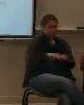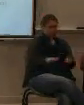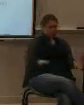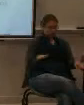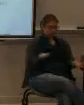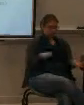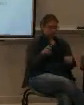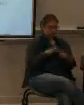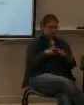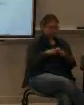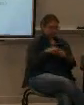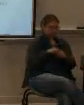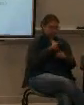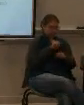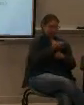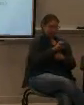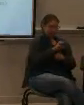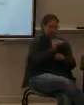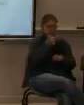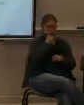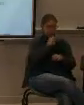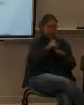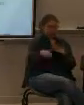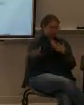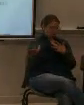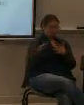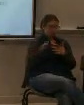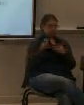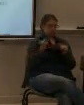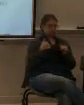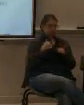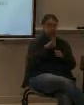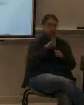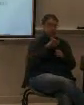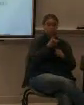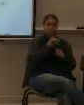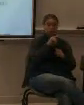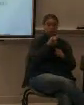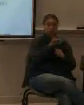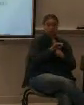lakes and causes problems. So you can have biotic